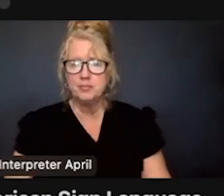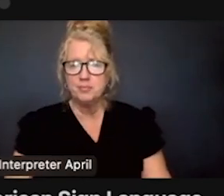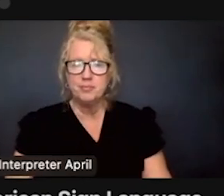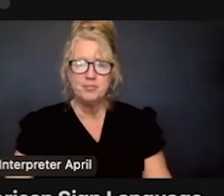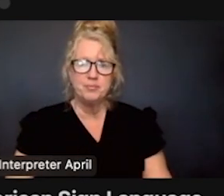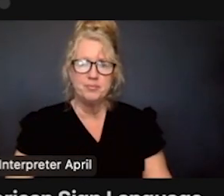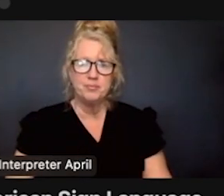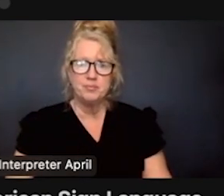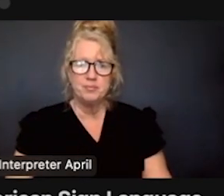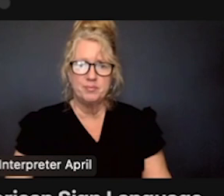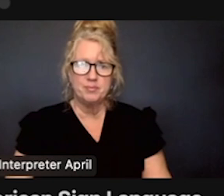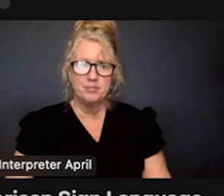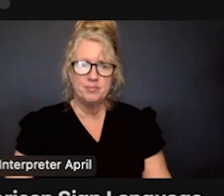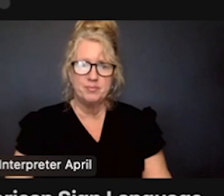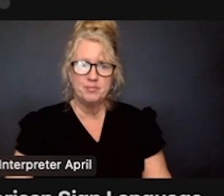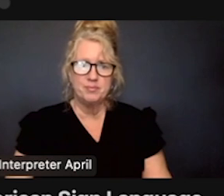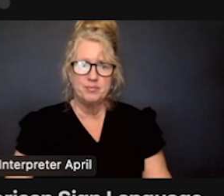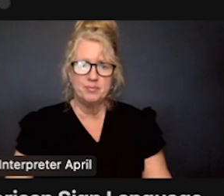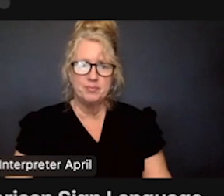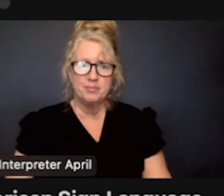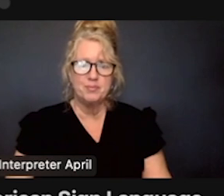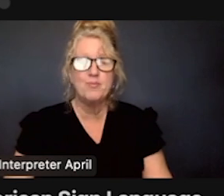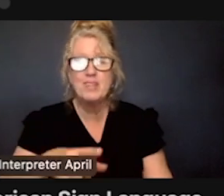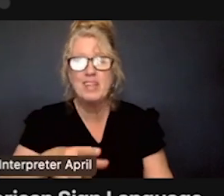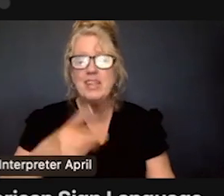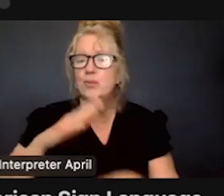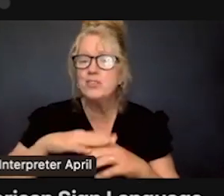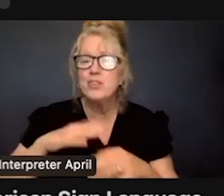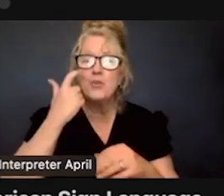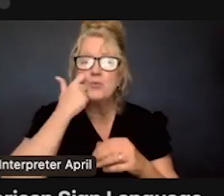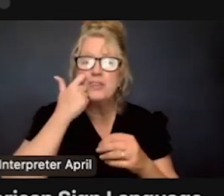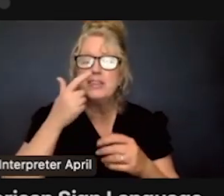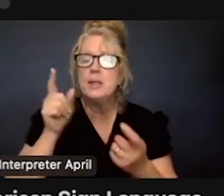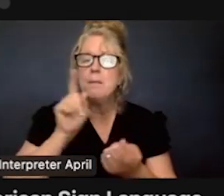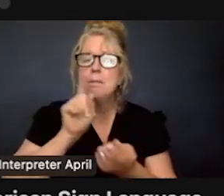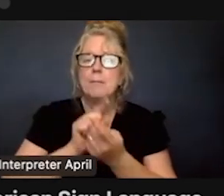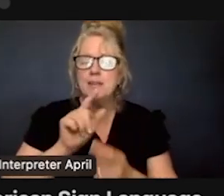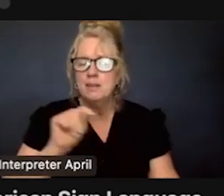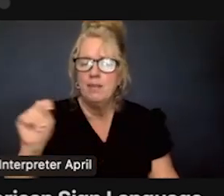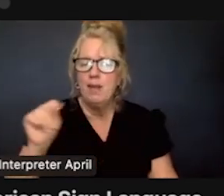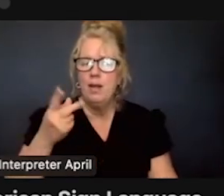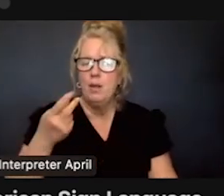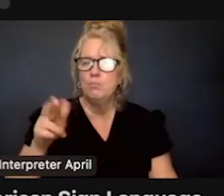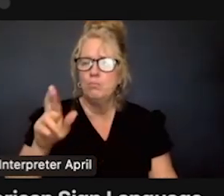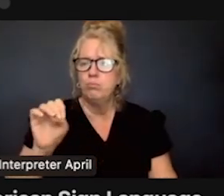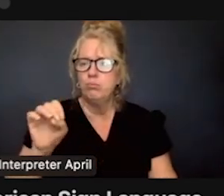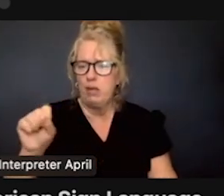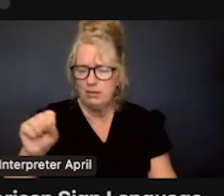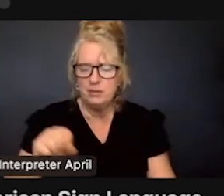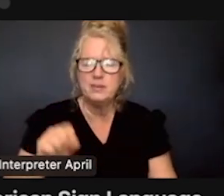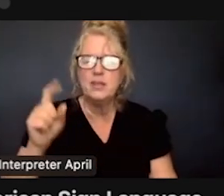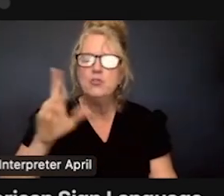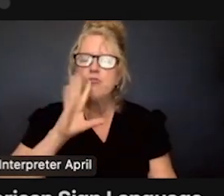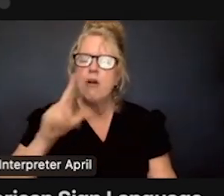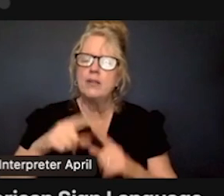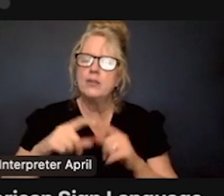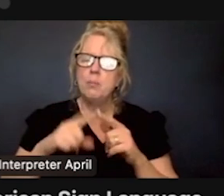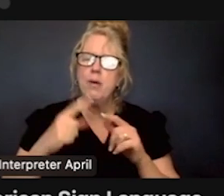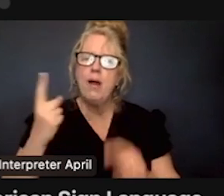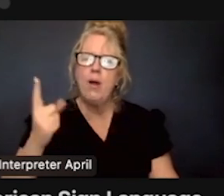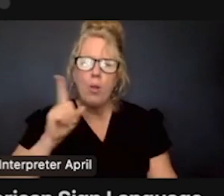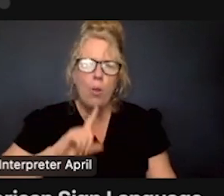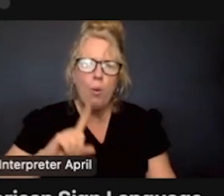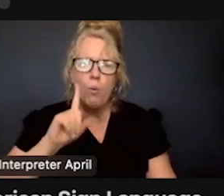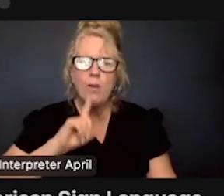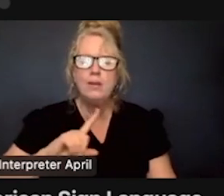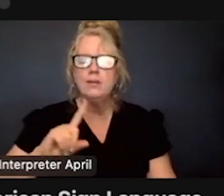and he was on Meet the Press recently to talk about loneliness and connection.